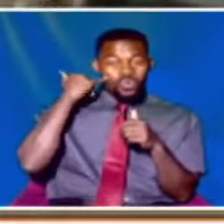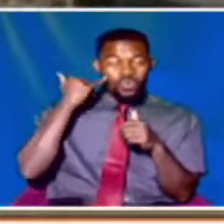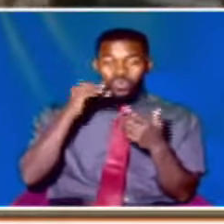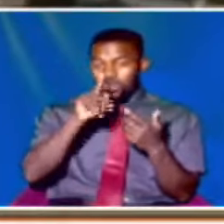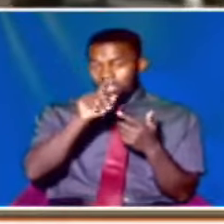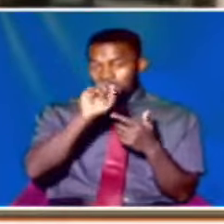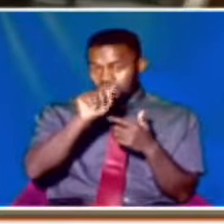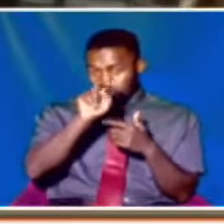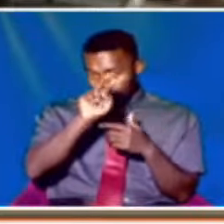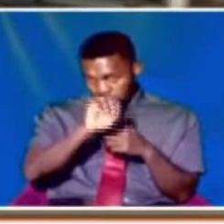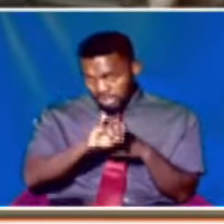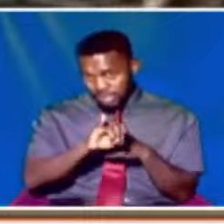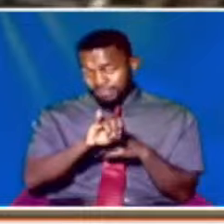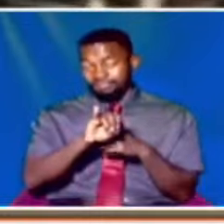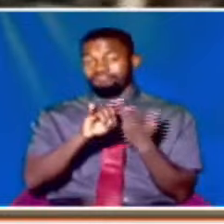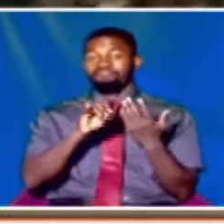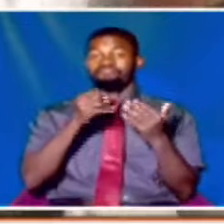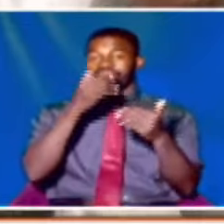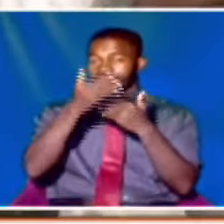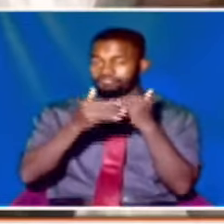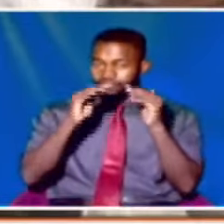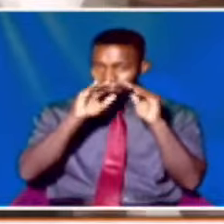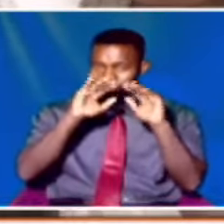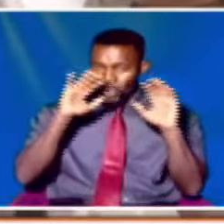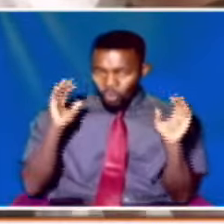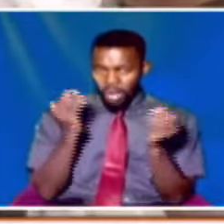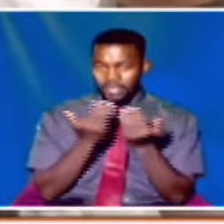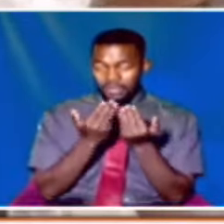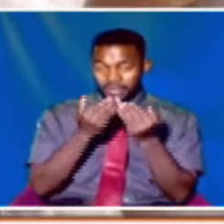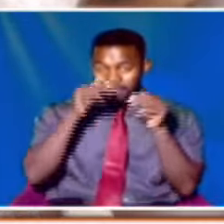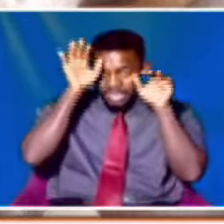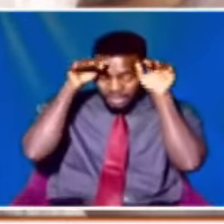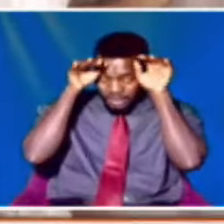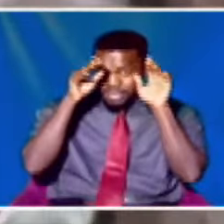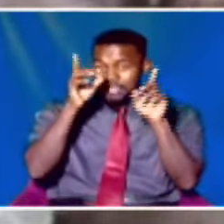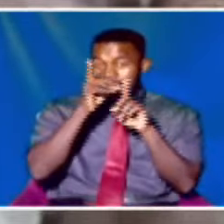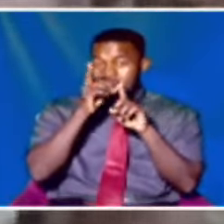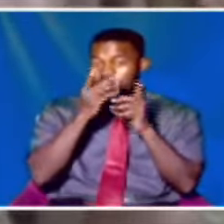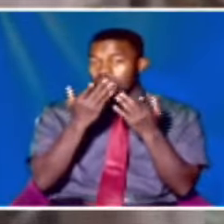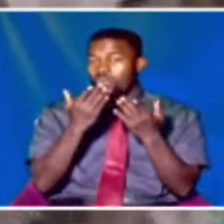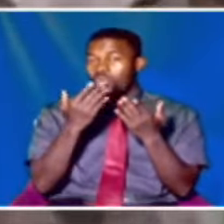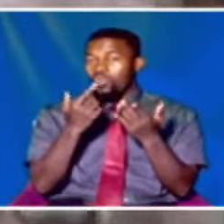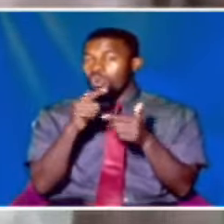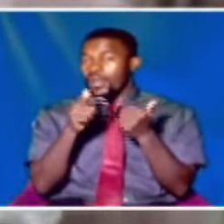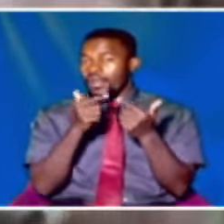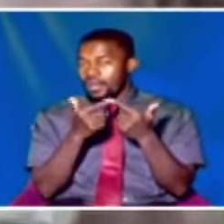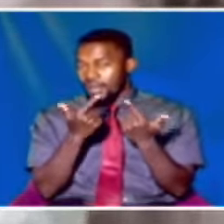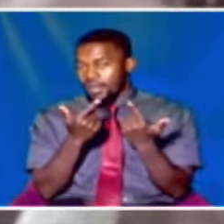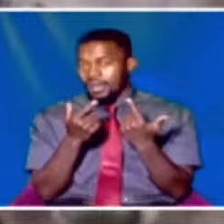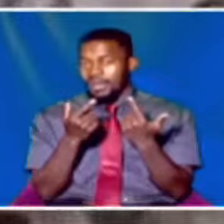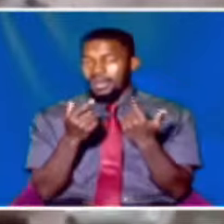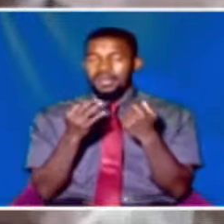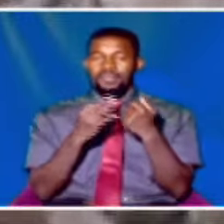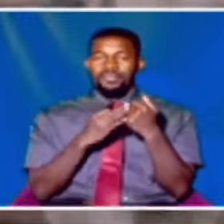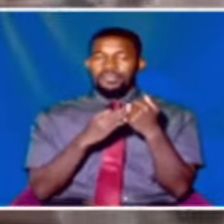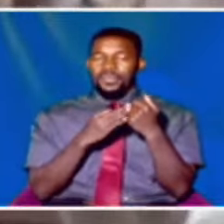and comes a week after the World Donkey Day that is marked on May 8th. Sakali Dalmas,